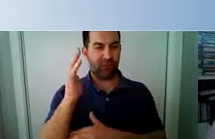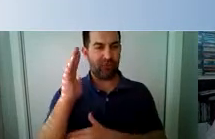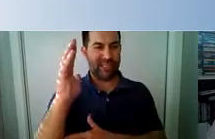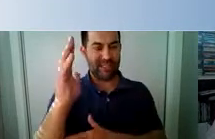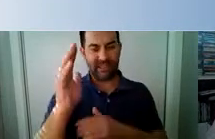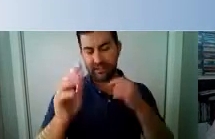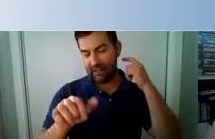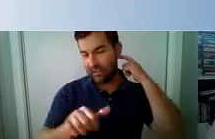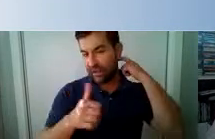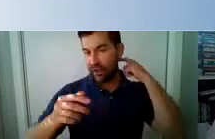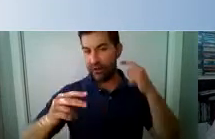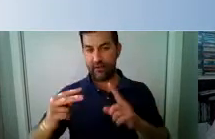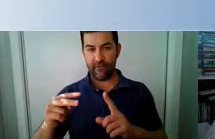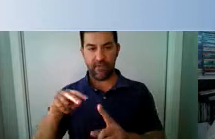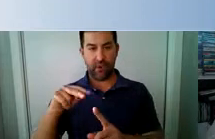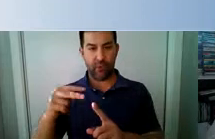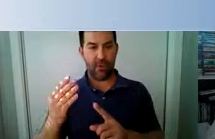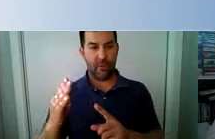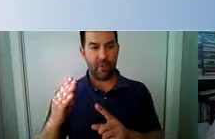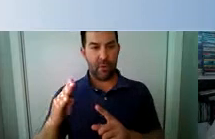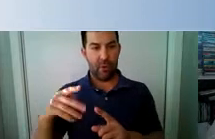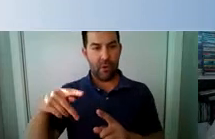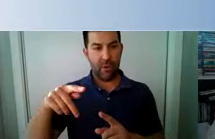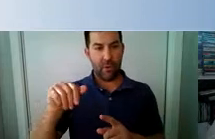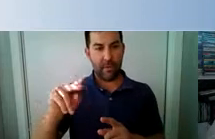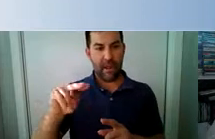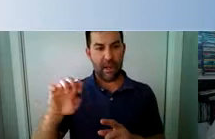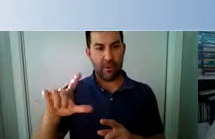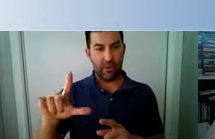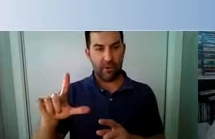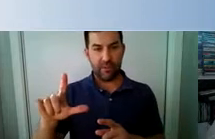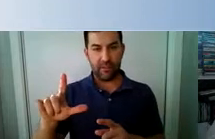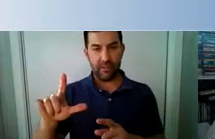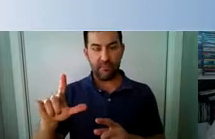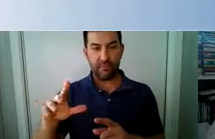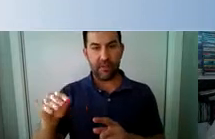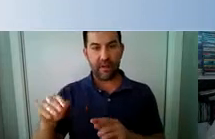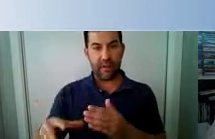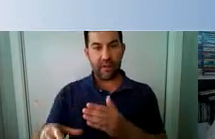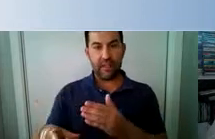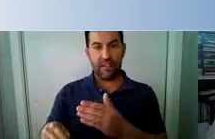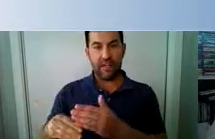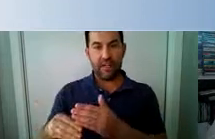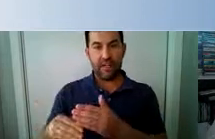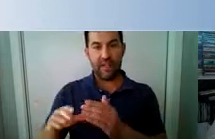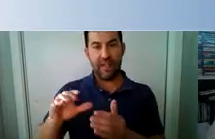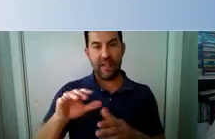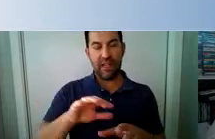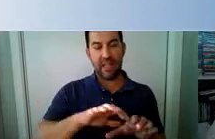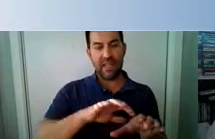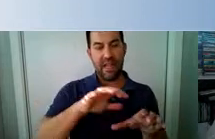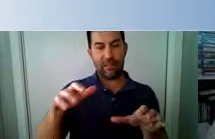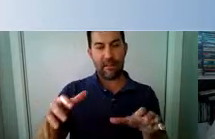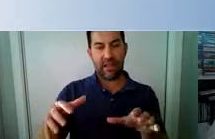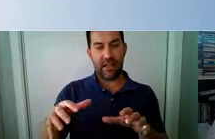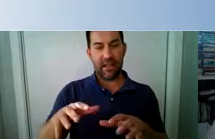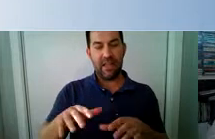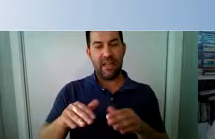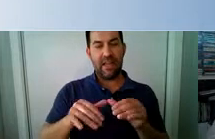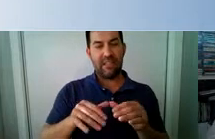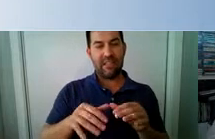another view of the blue paneling. And then also the extended canopy and extended outbound